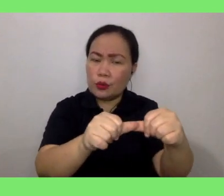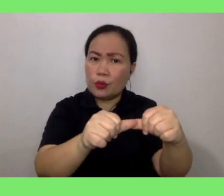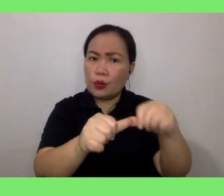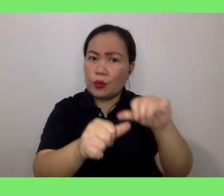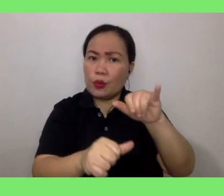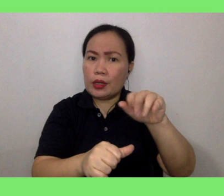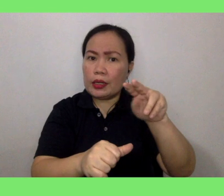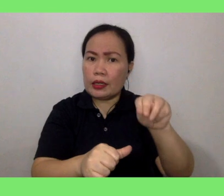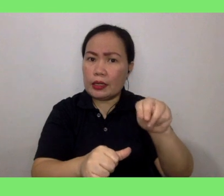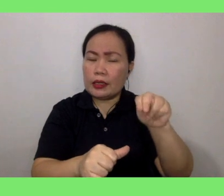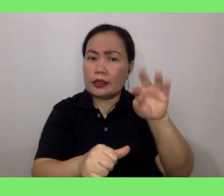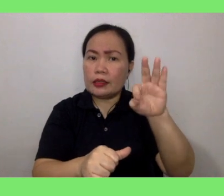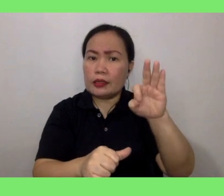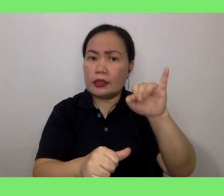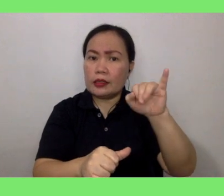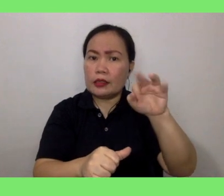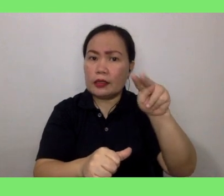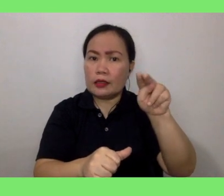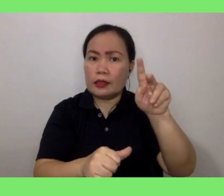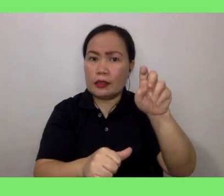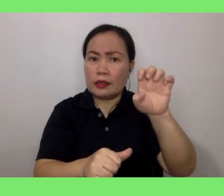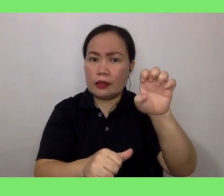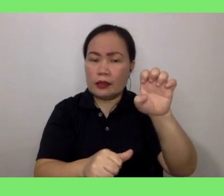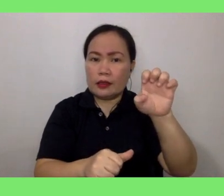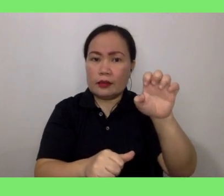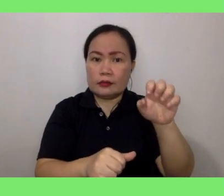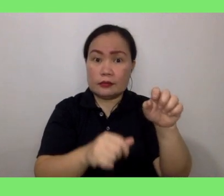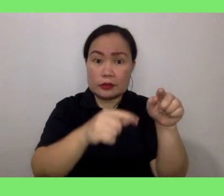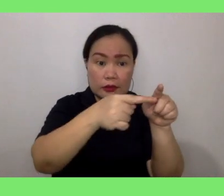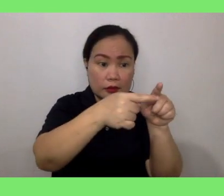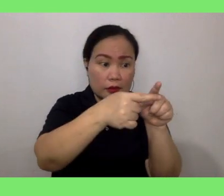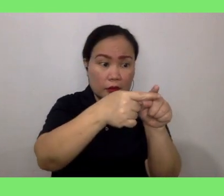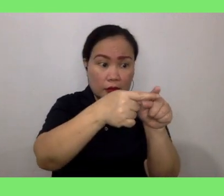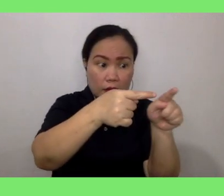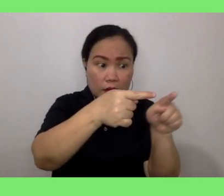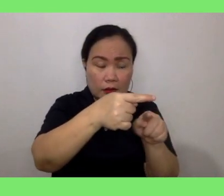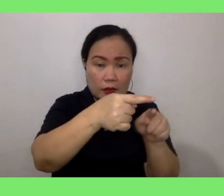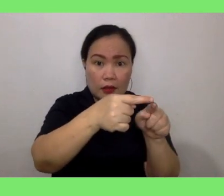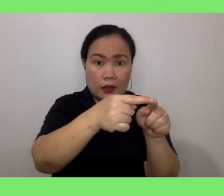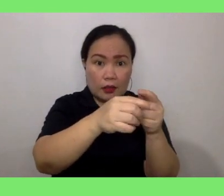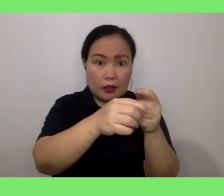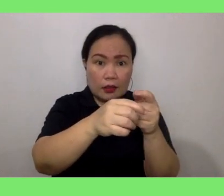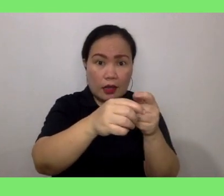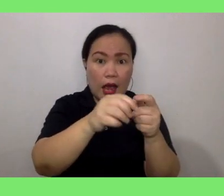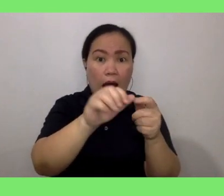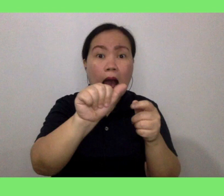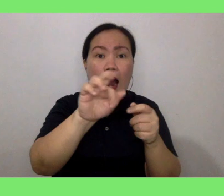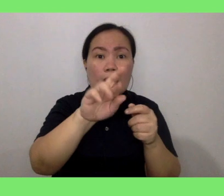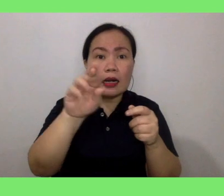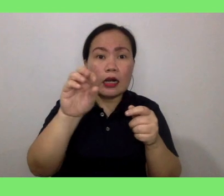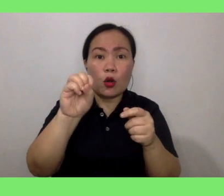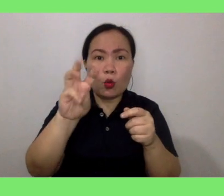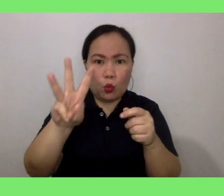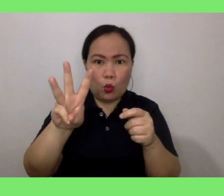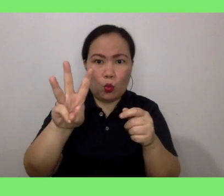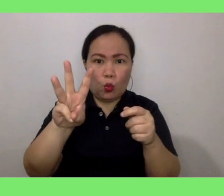infinite? Okay? So, arrowhead symbolizes infinity. Ito po siya.